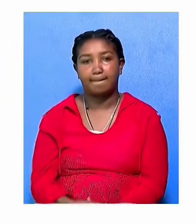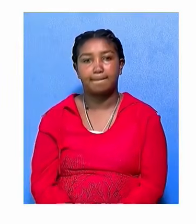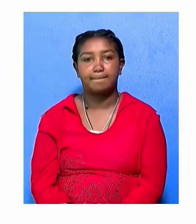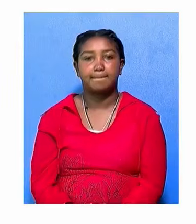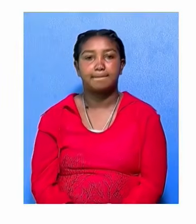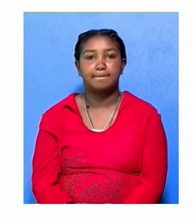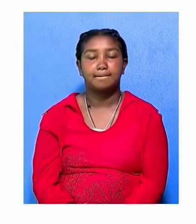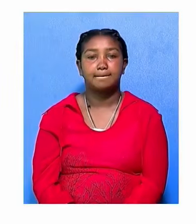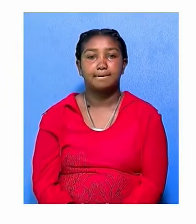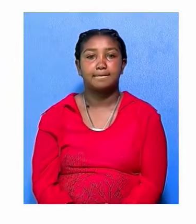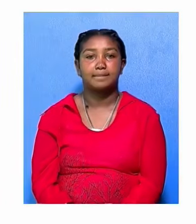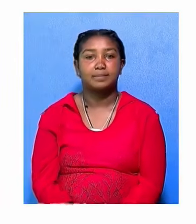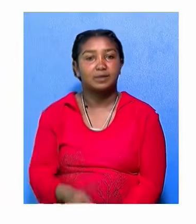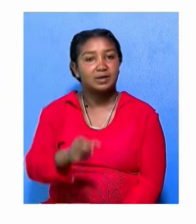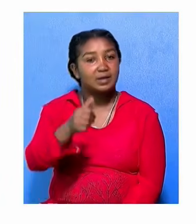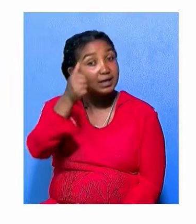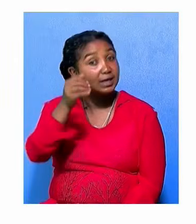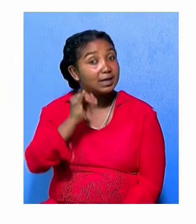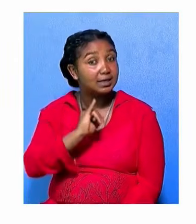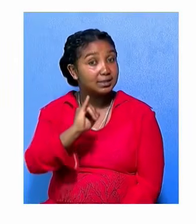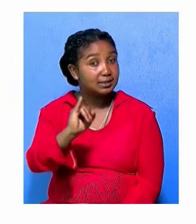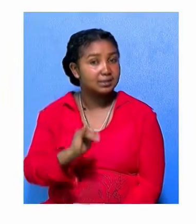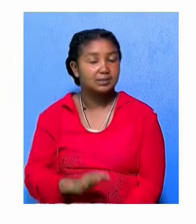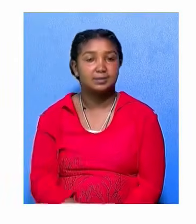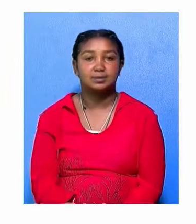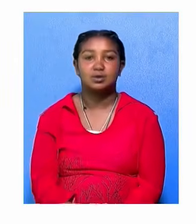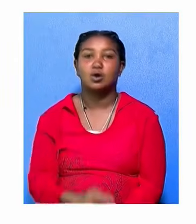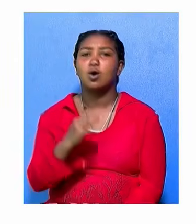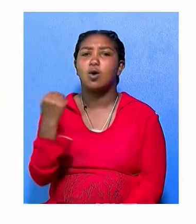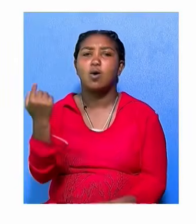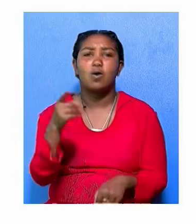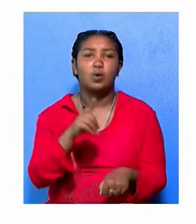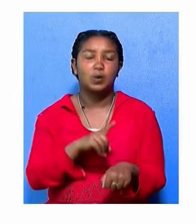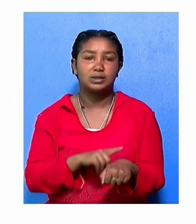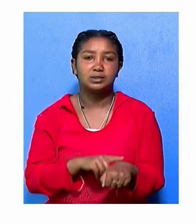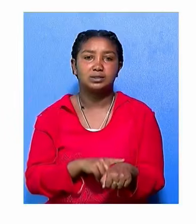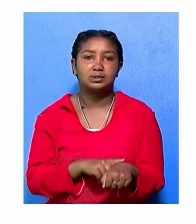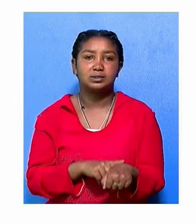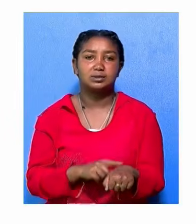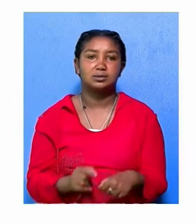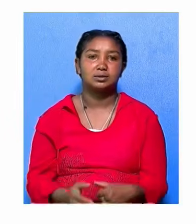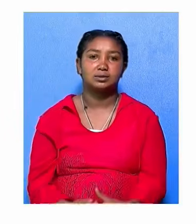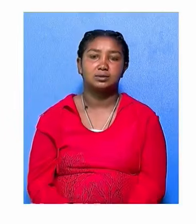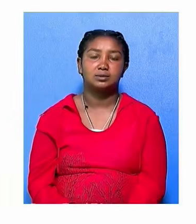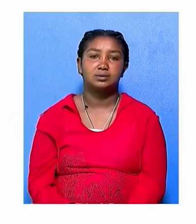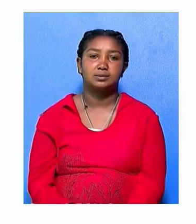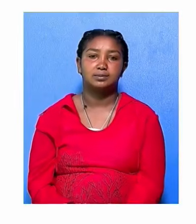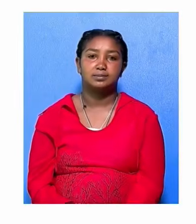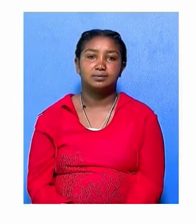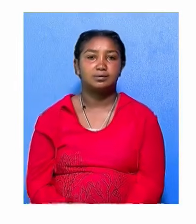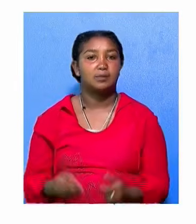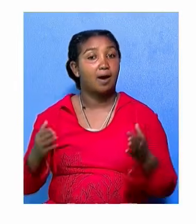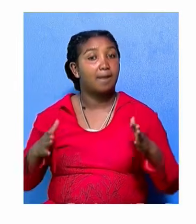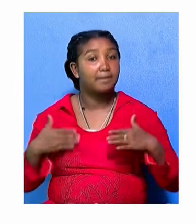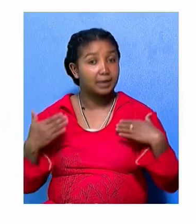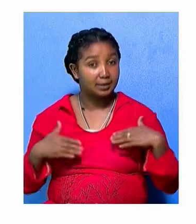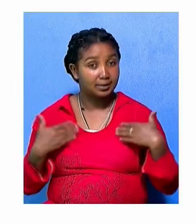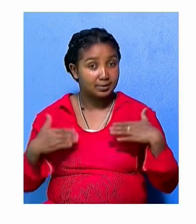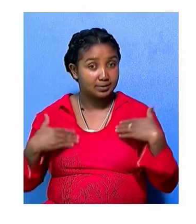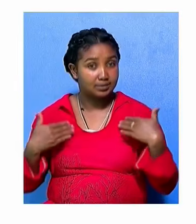he is always, okay? He is always happy.